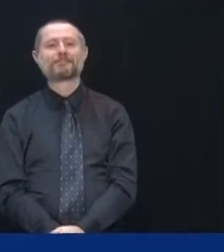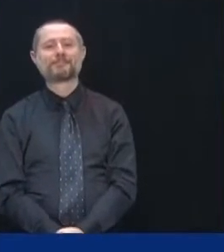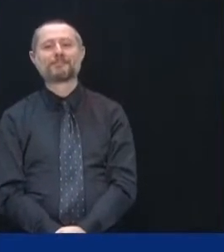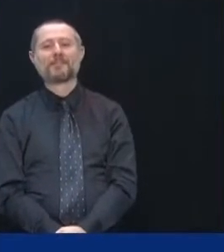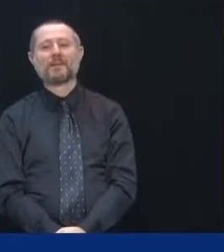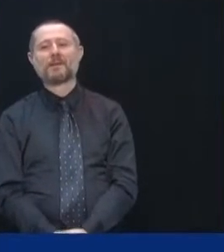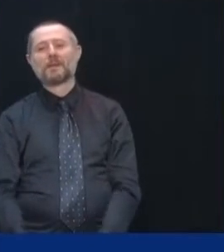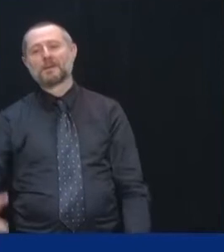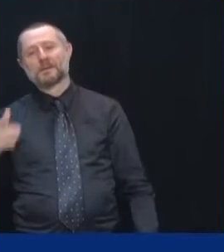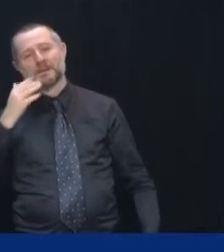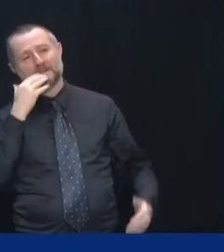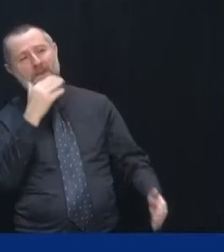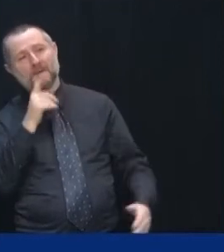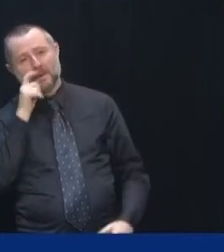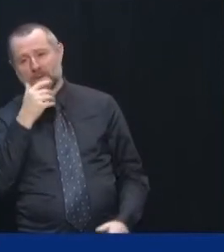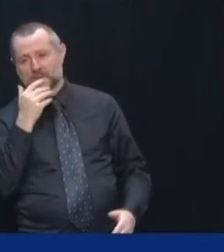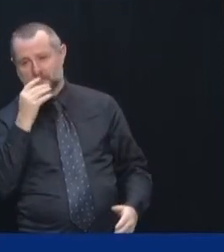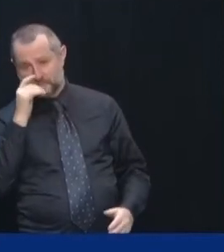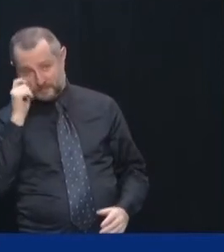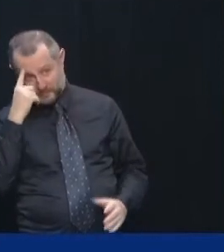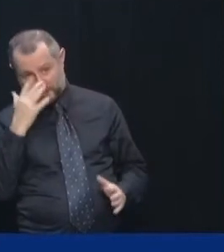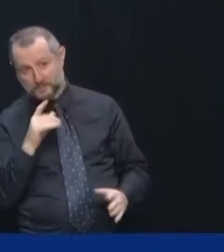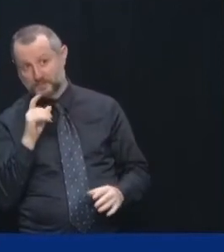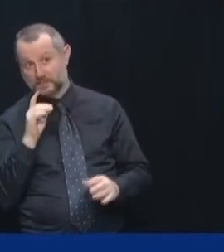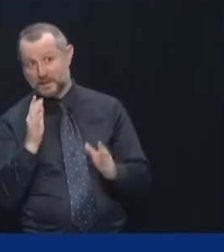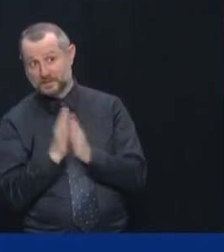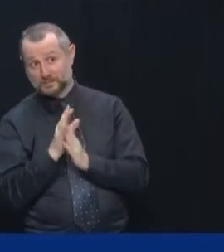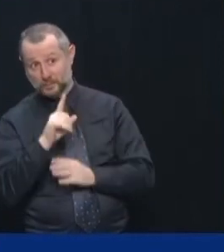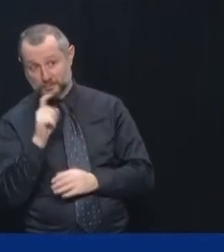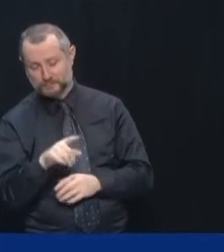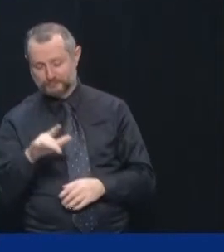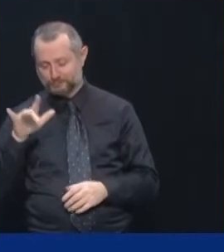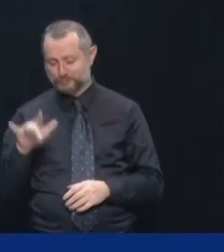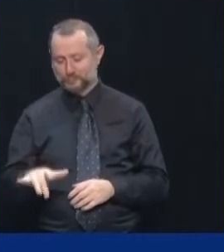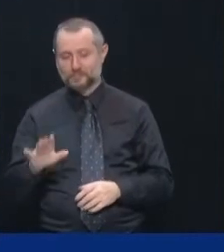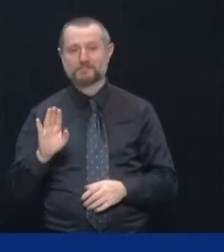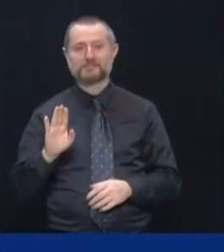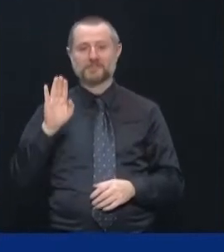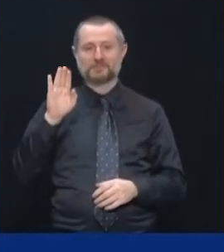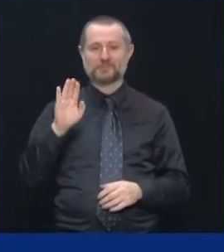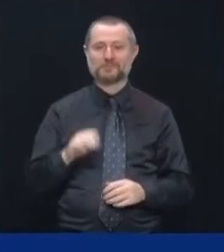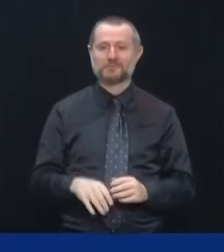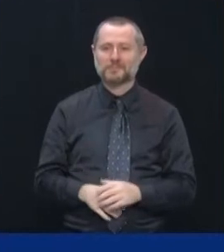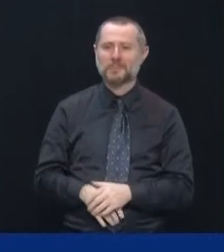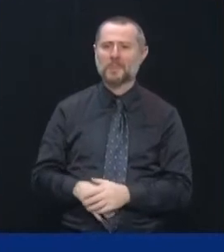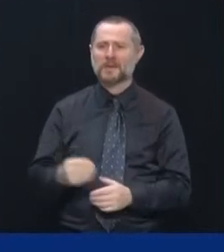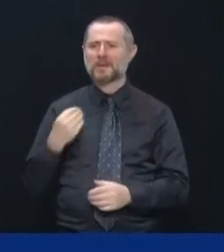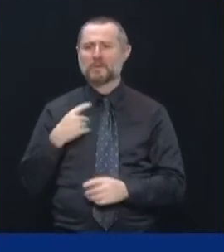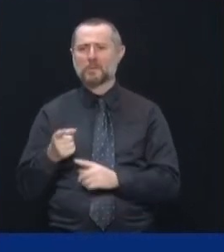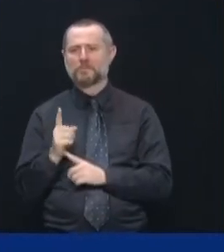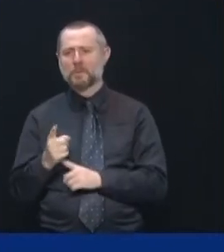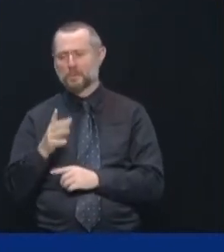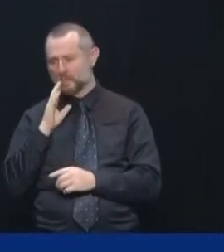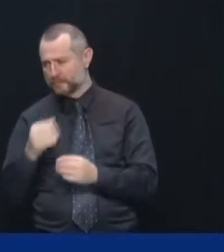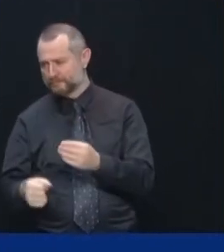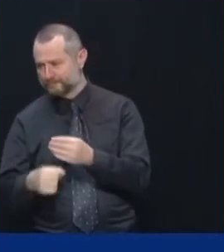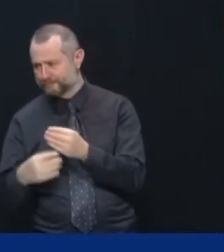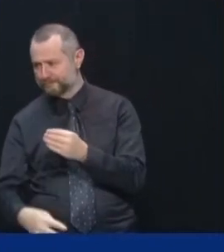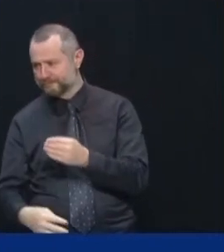Governor. If you'd like to ask a question, please use the raise hand function at the bottom of your window. We'll take a brief moment to compile the Q&A roster.